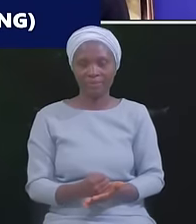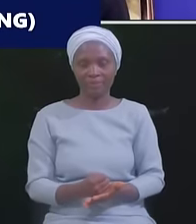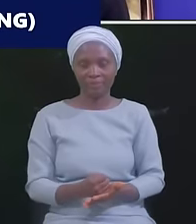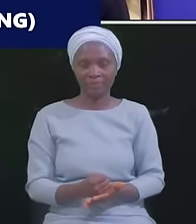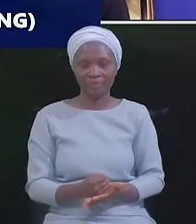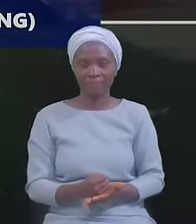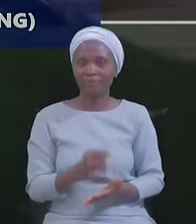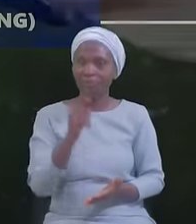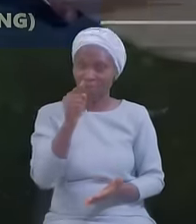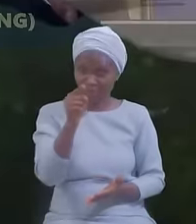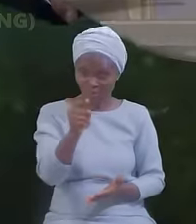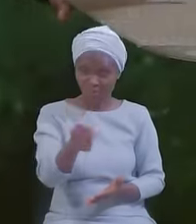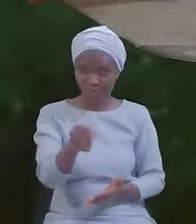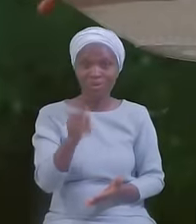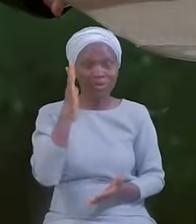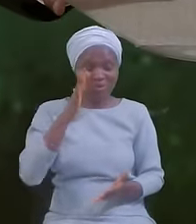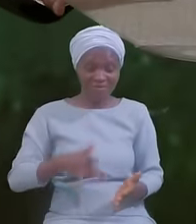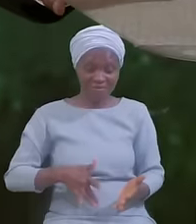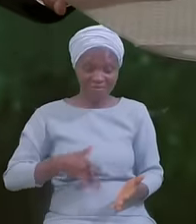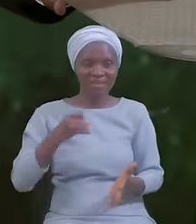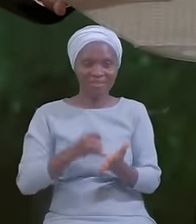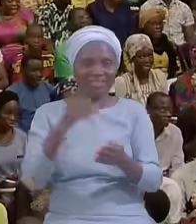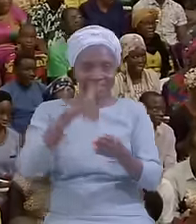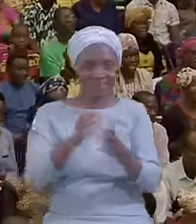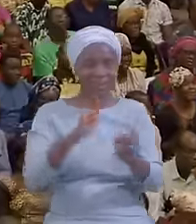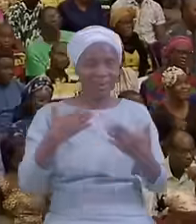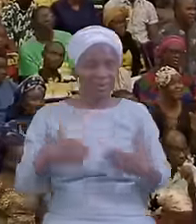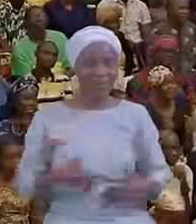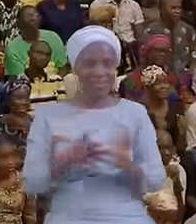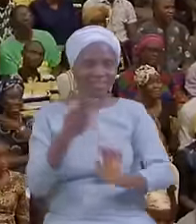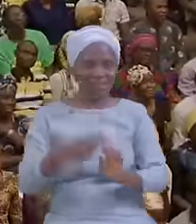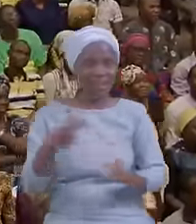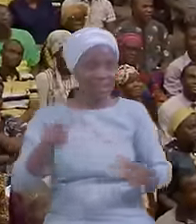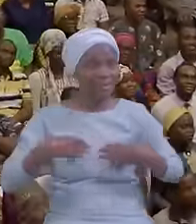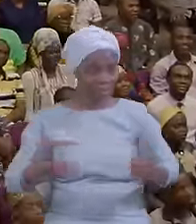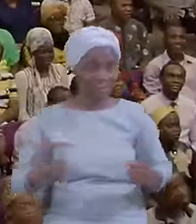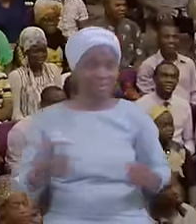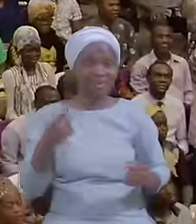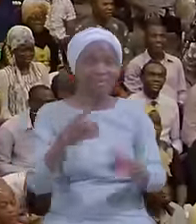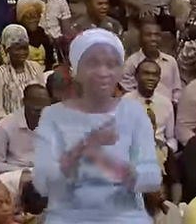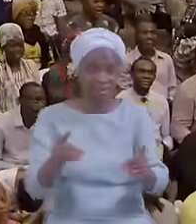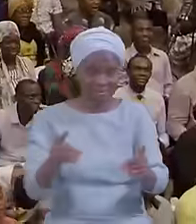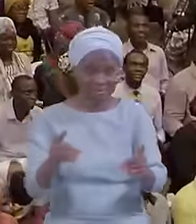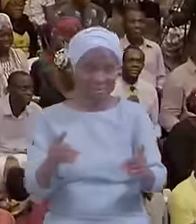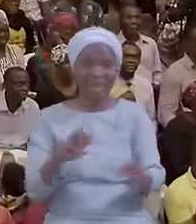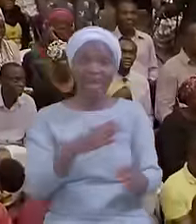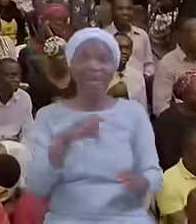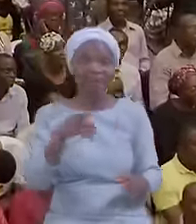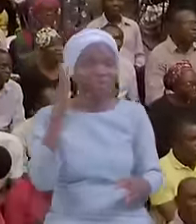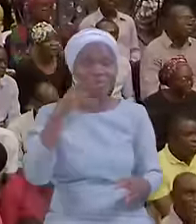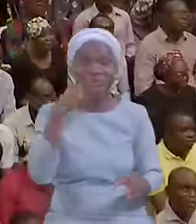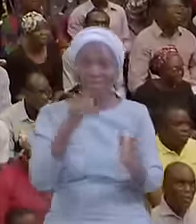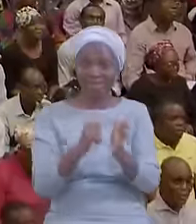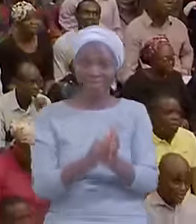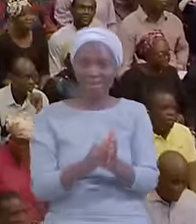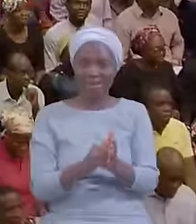Amen. You will feel it in your body. Amen. The healing, the deliverance. And you say,